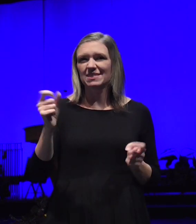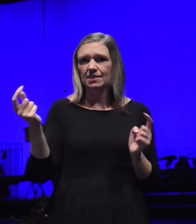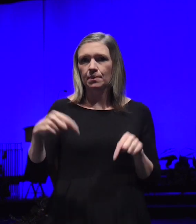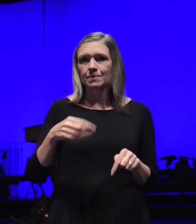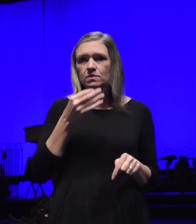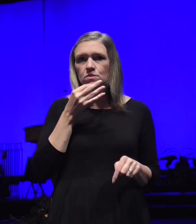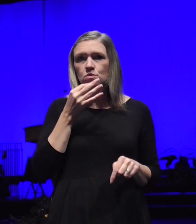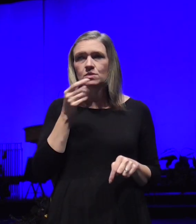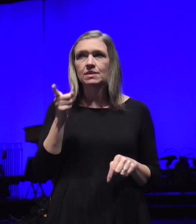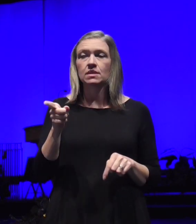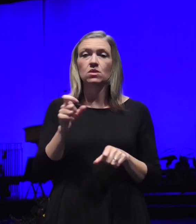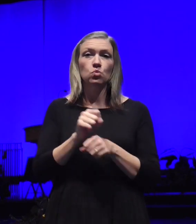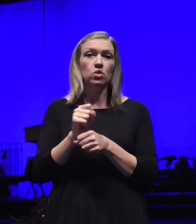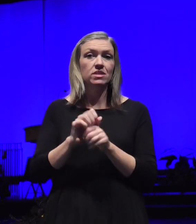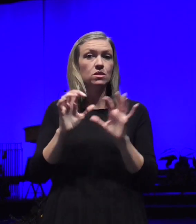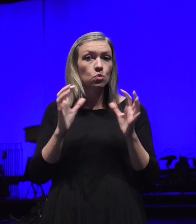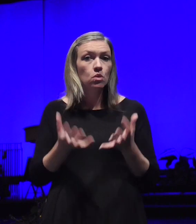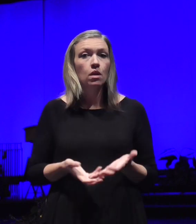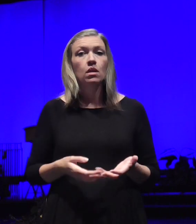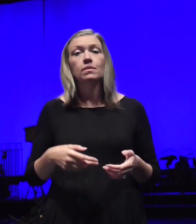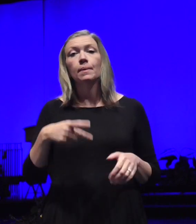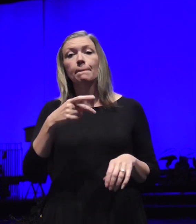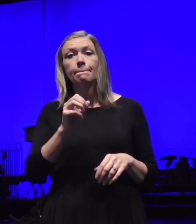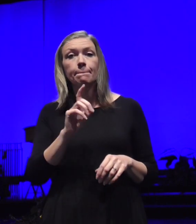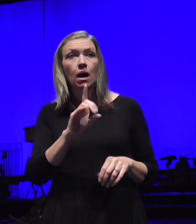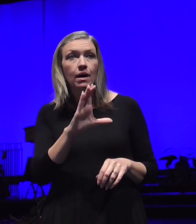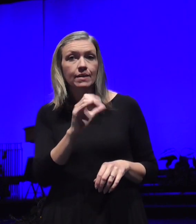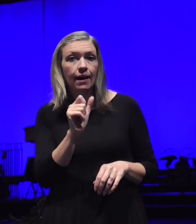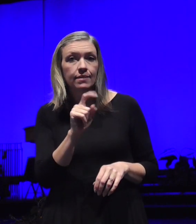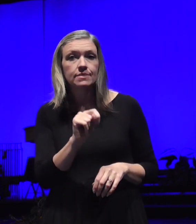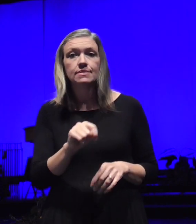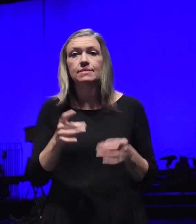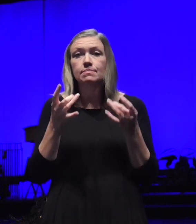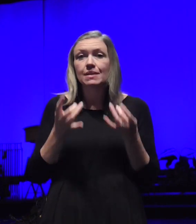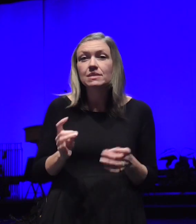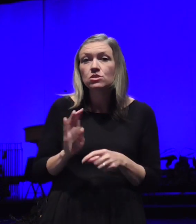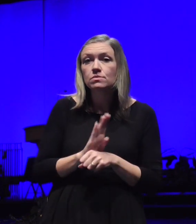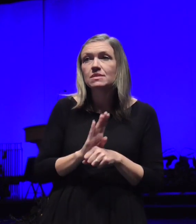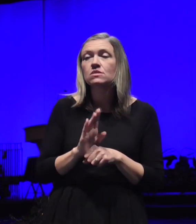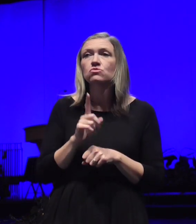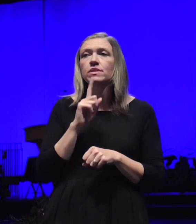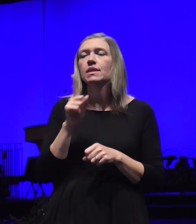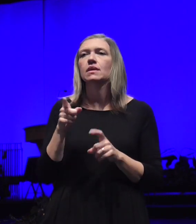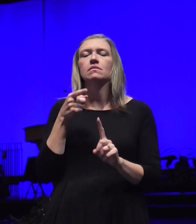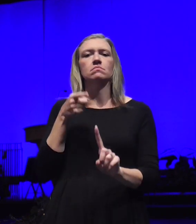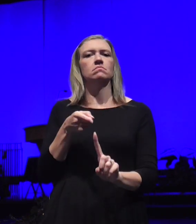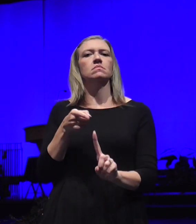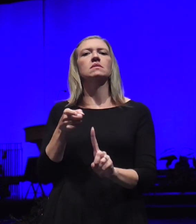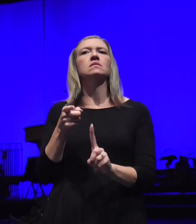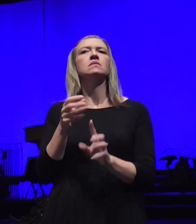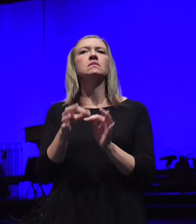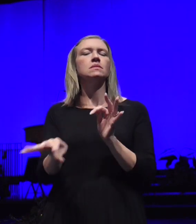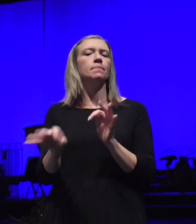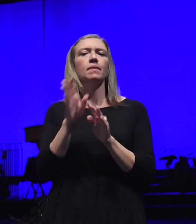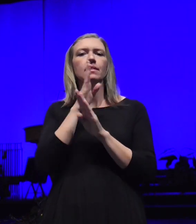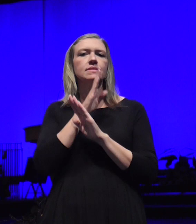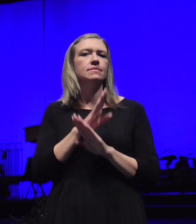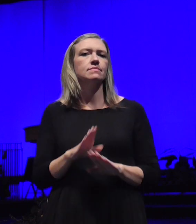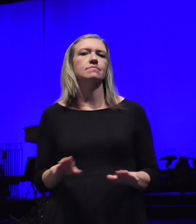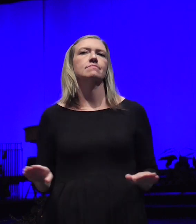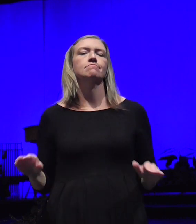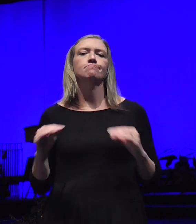world, podcasts out there in business with meditation, just the simplicity of being still. So we